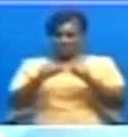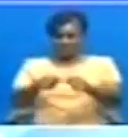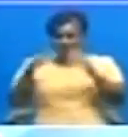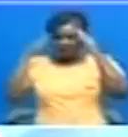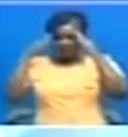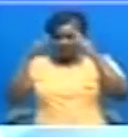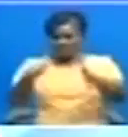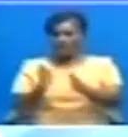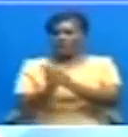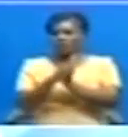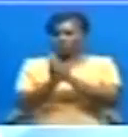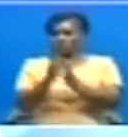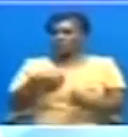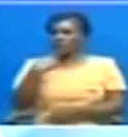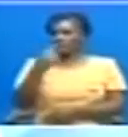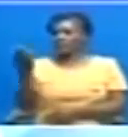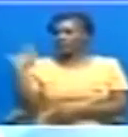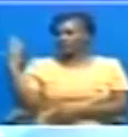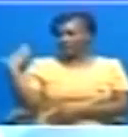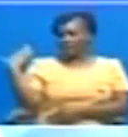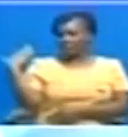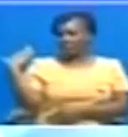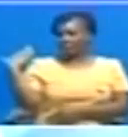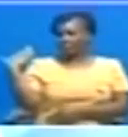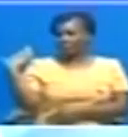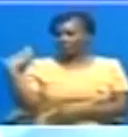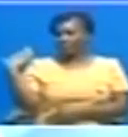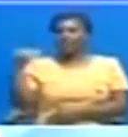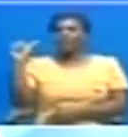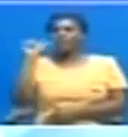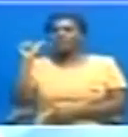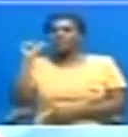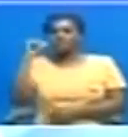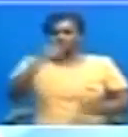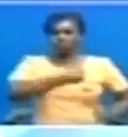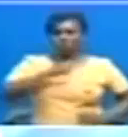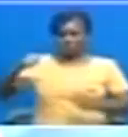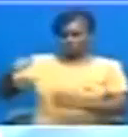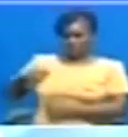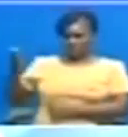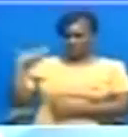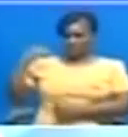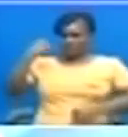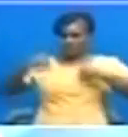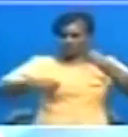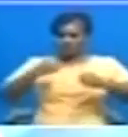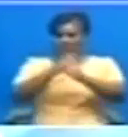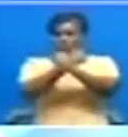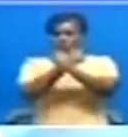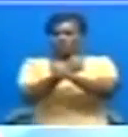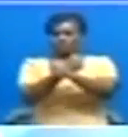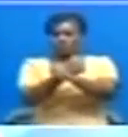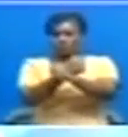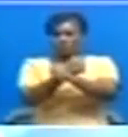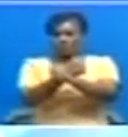now focus on that story that I told you earlier in this bulletin. British soldiers who previously enjoyed immunity from